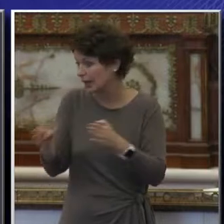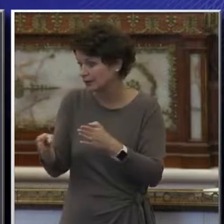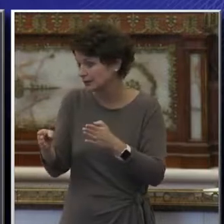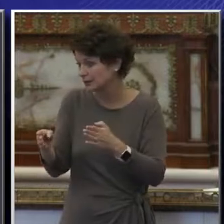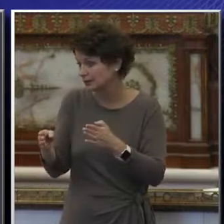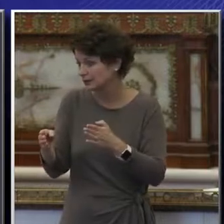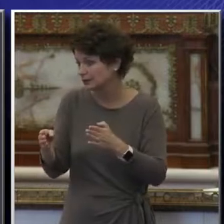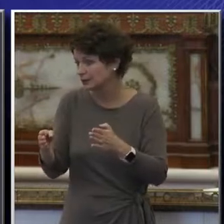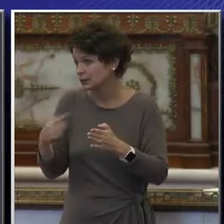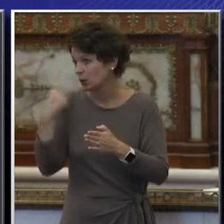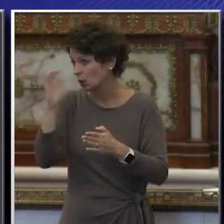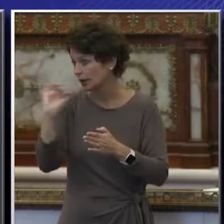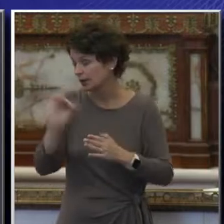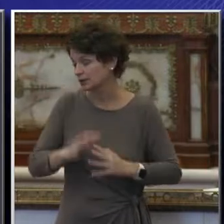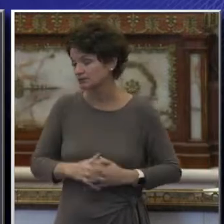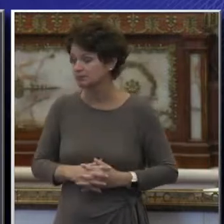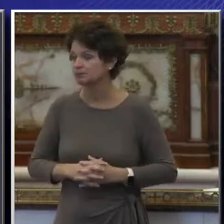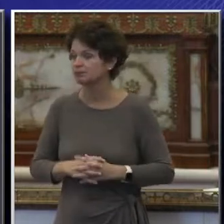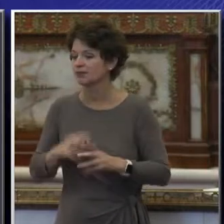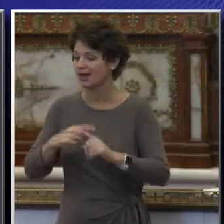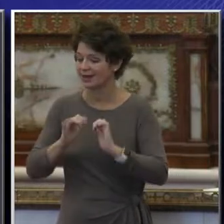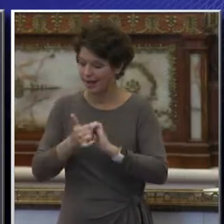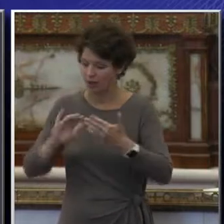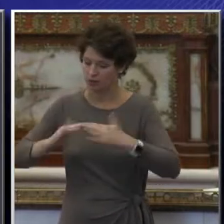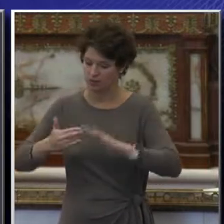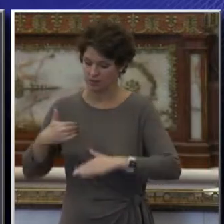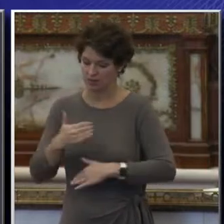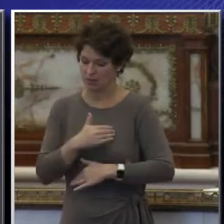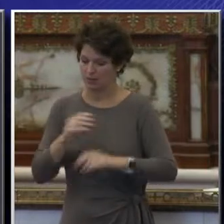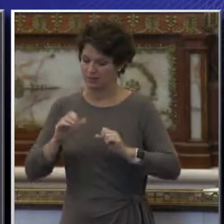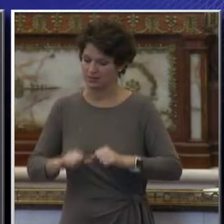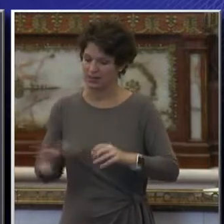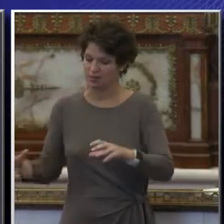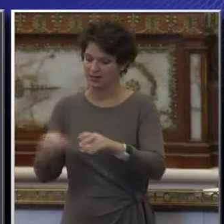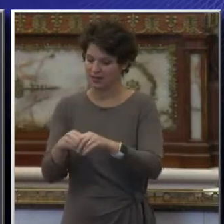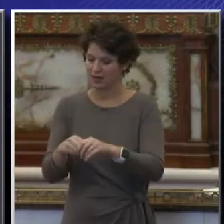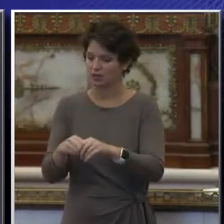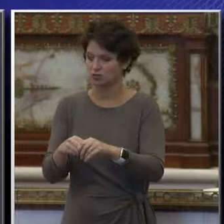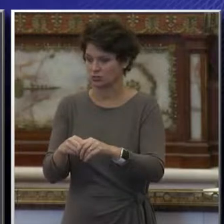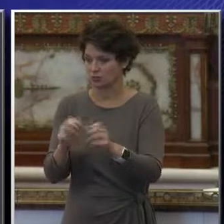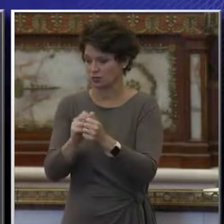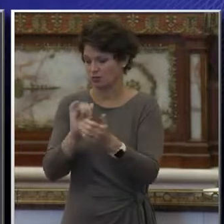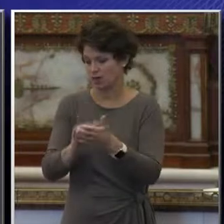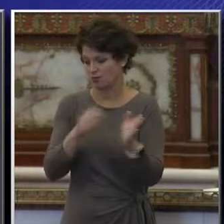what the design might actually look like and how community members could be engaged with that?